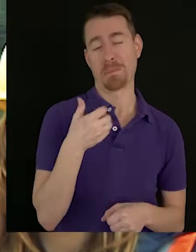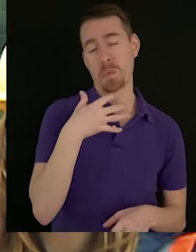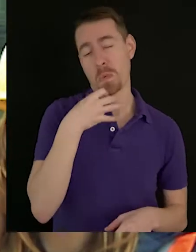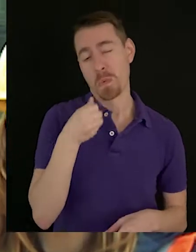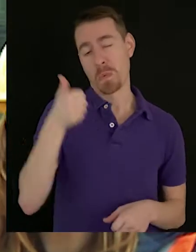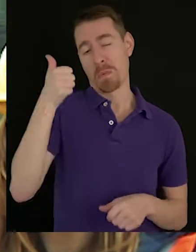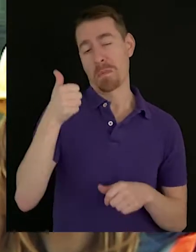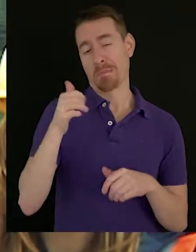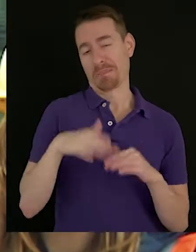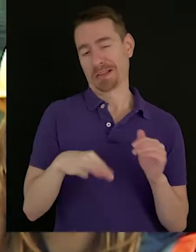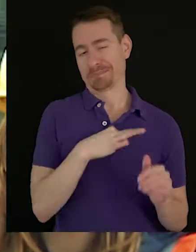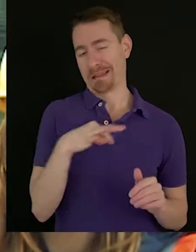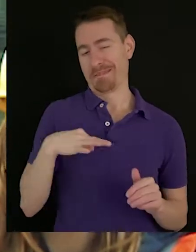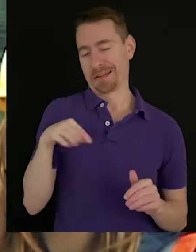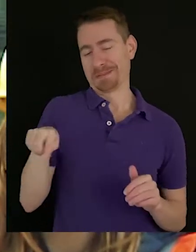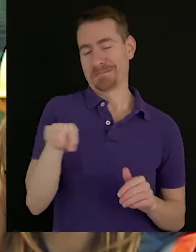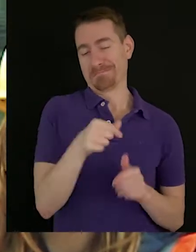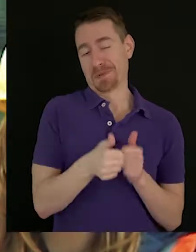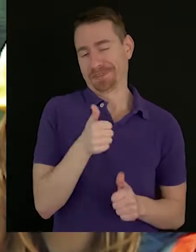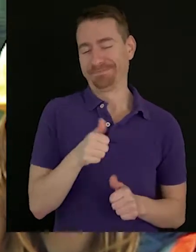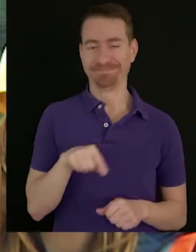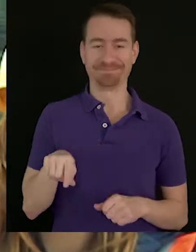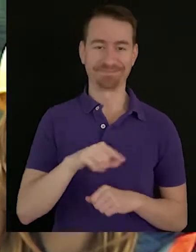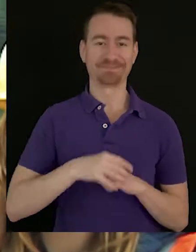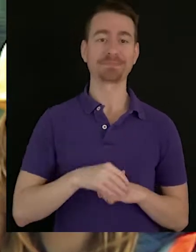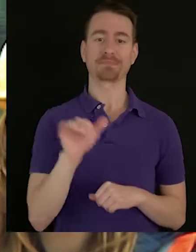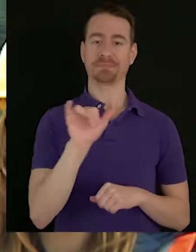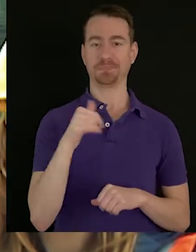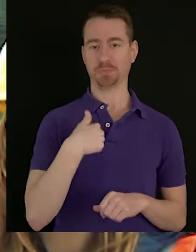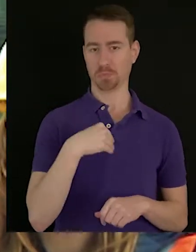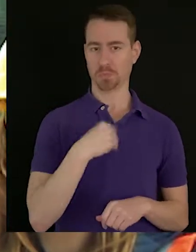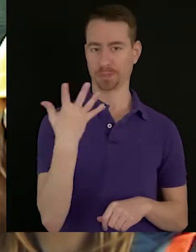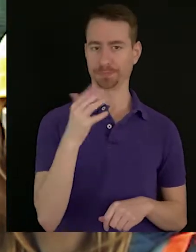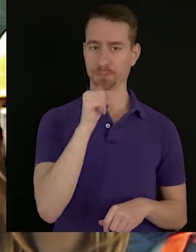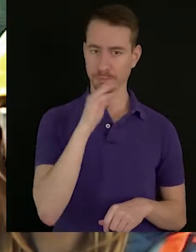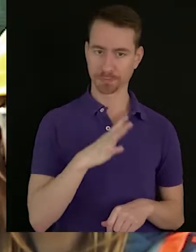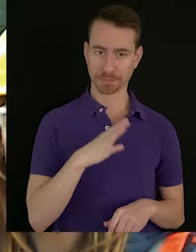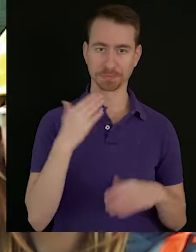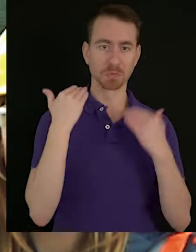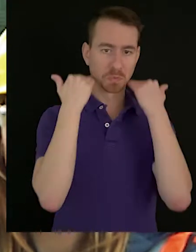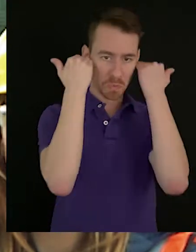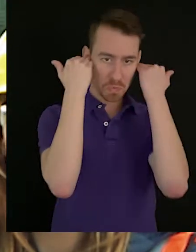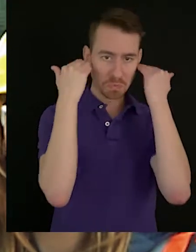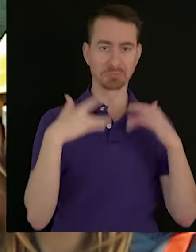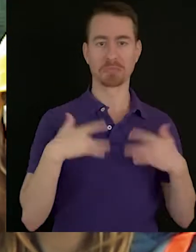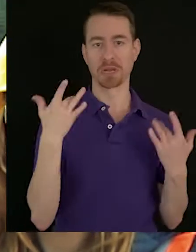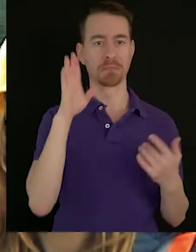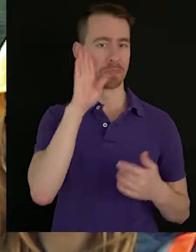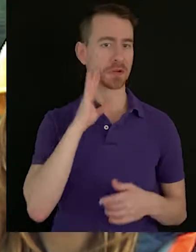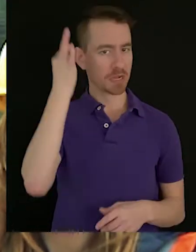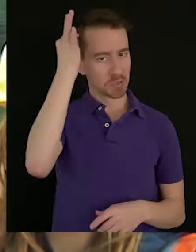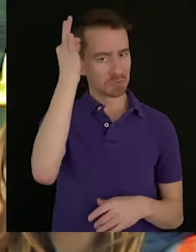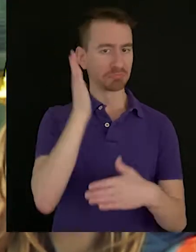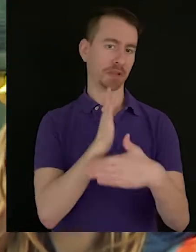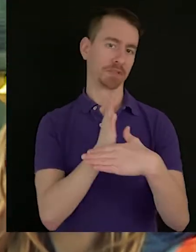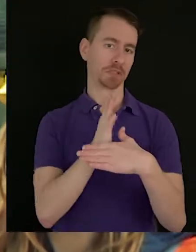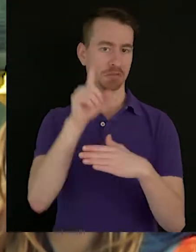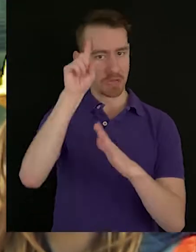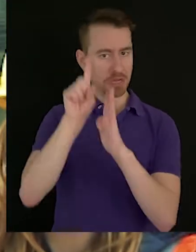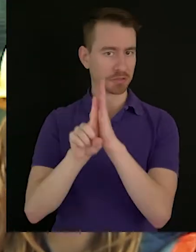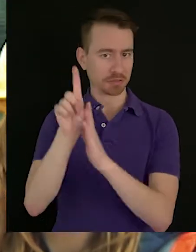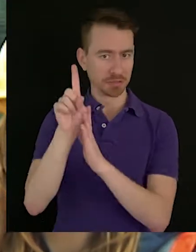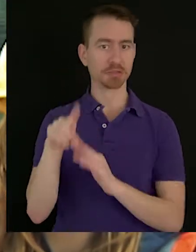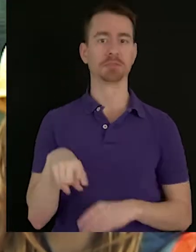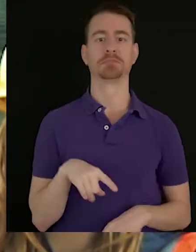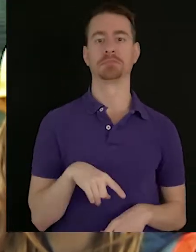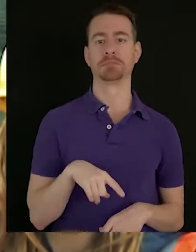am slightly older than my other coworkers with me today. I am also a white woman. I have short, light brown hair, average